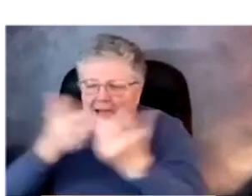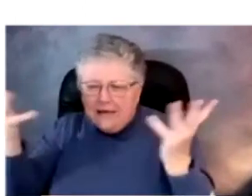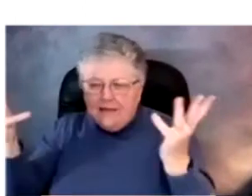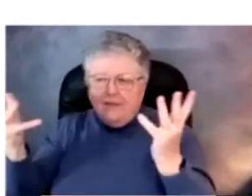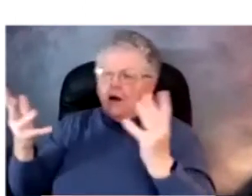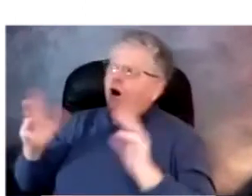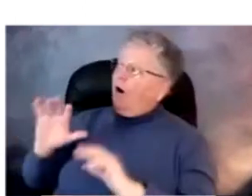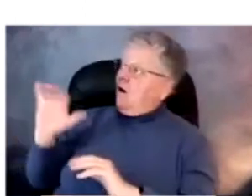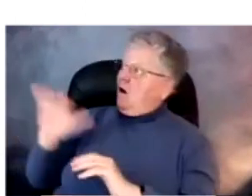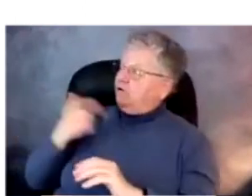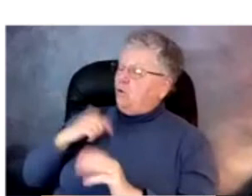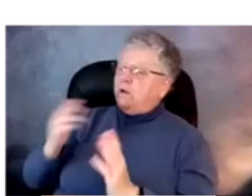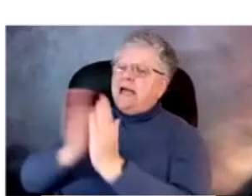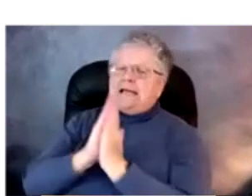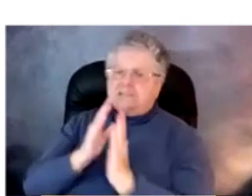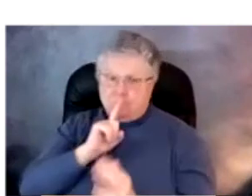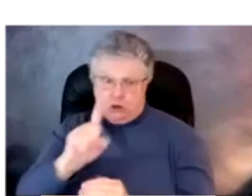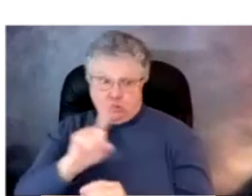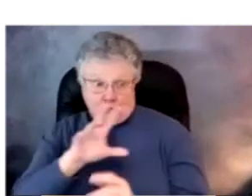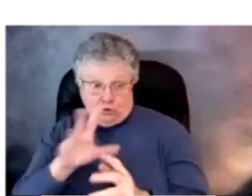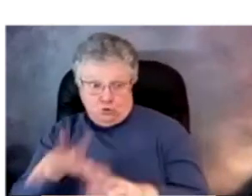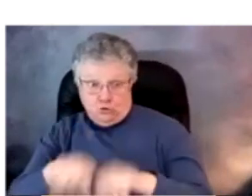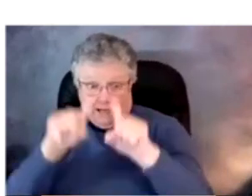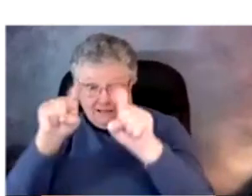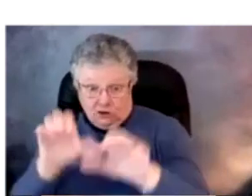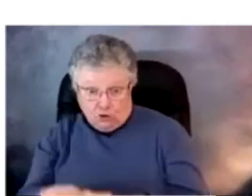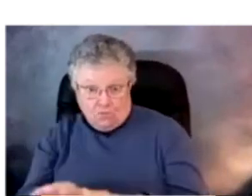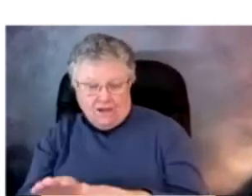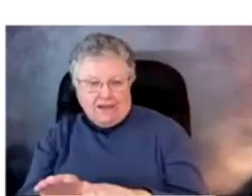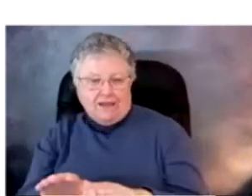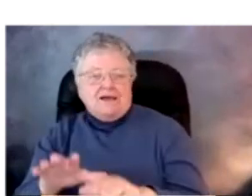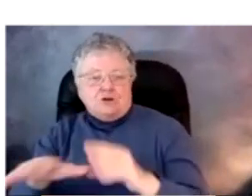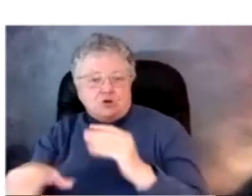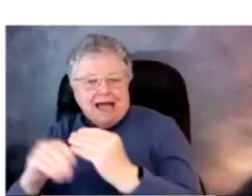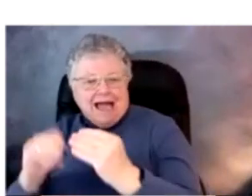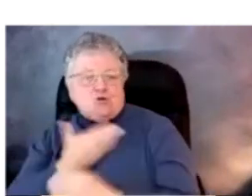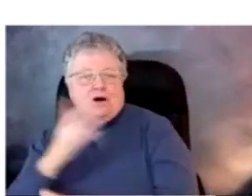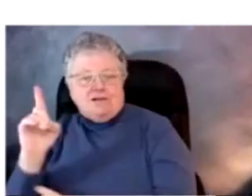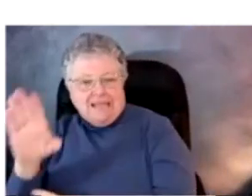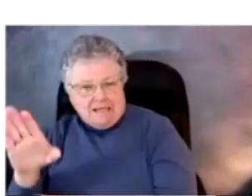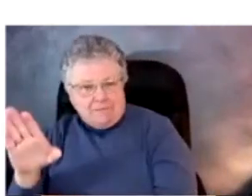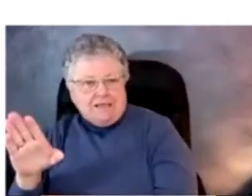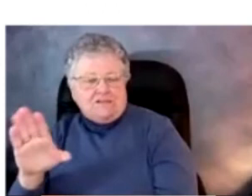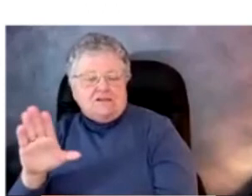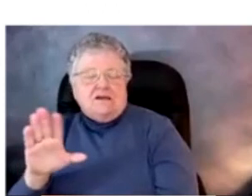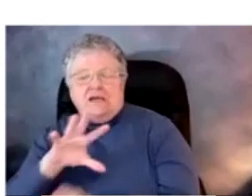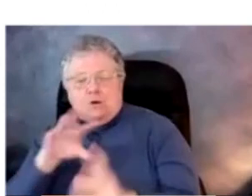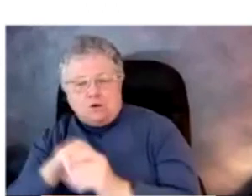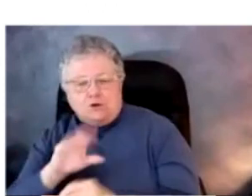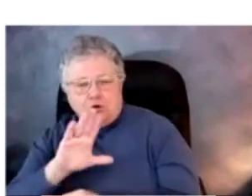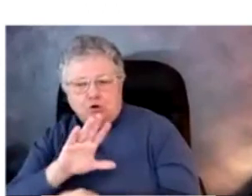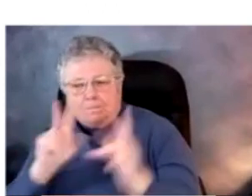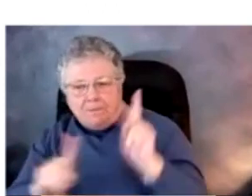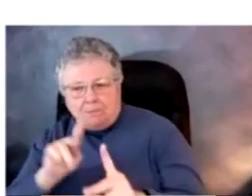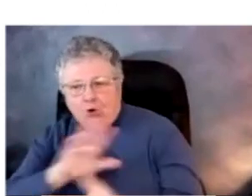survey, this kind of connection forum survey, and we've kind of built this little database of people and their contact information and what they do and what their interests